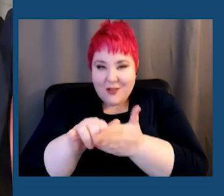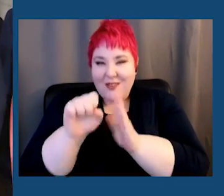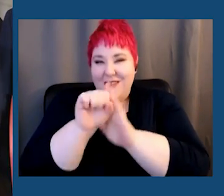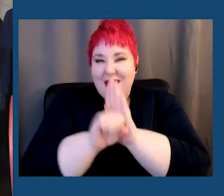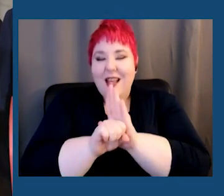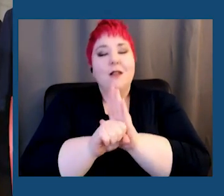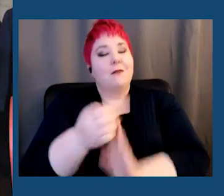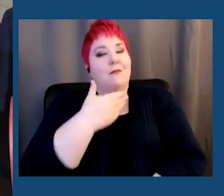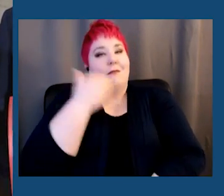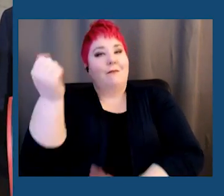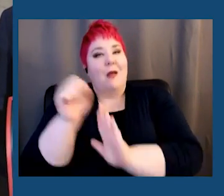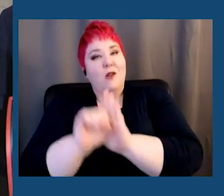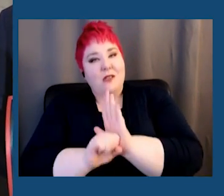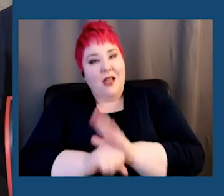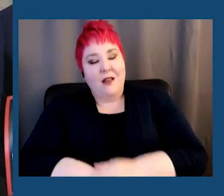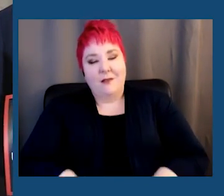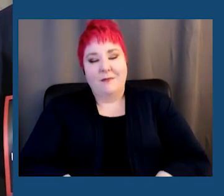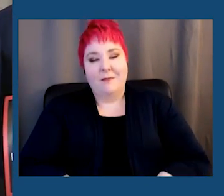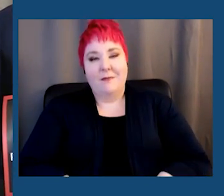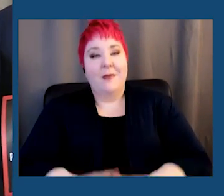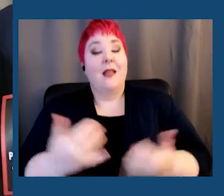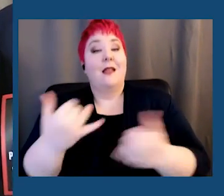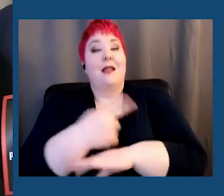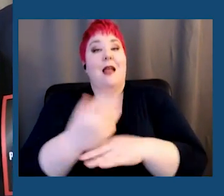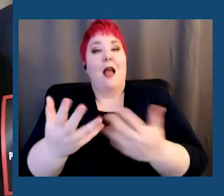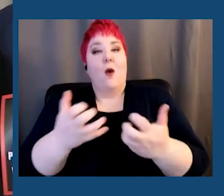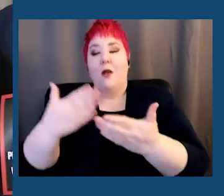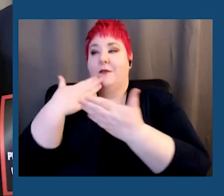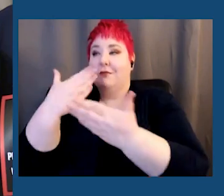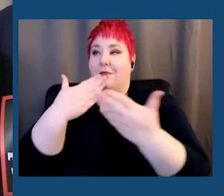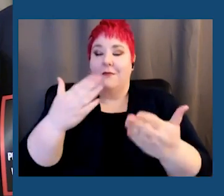I want to acknowledge some of our champions,